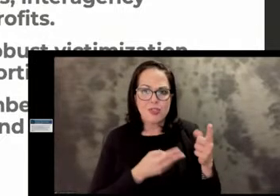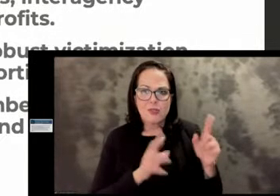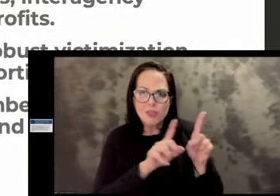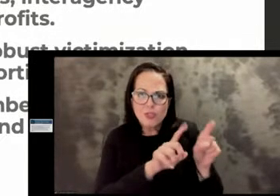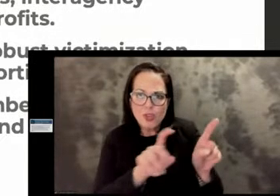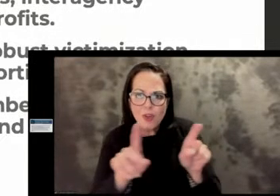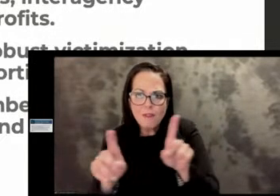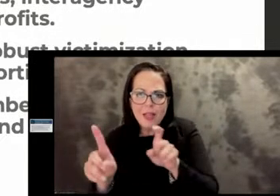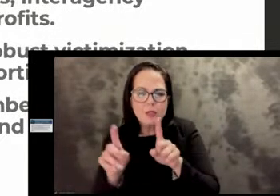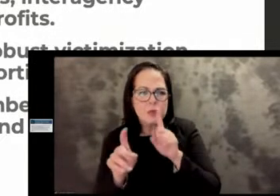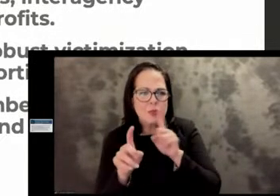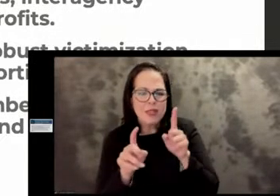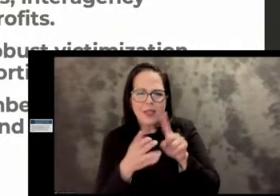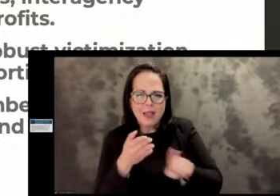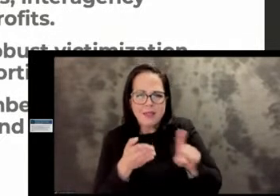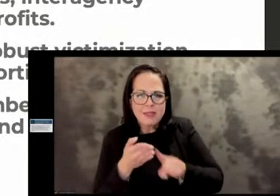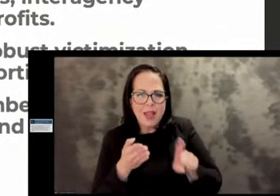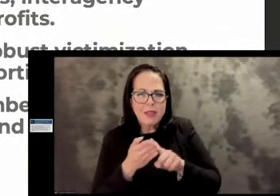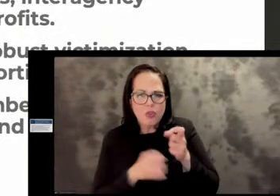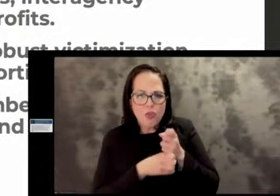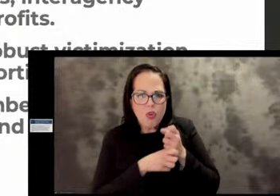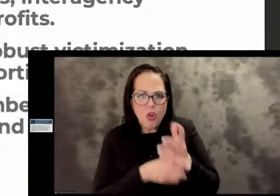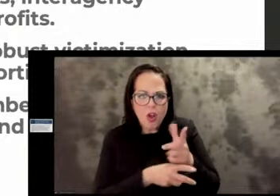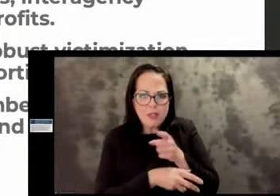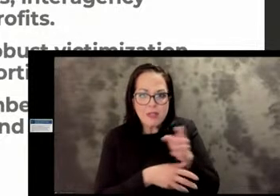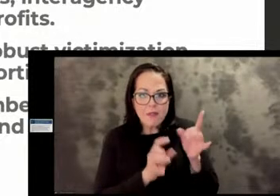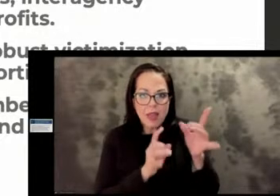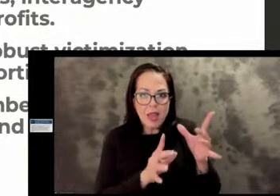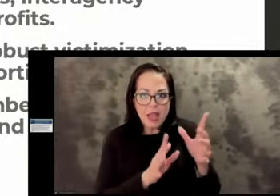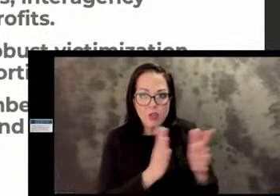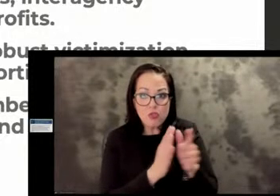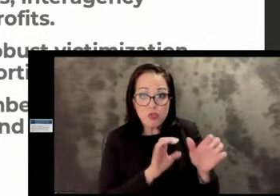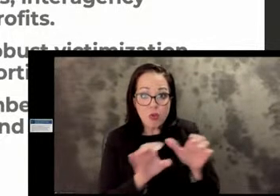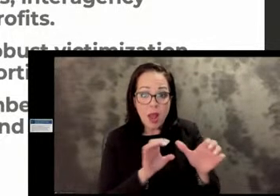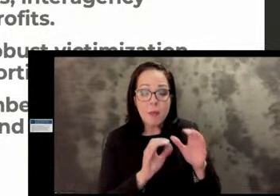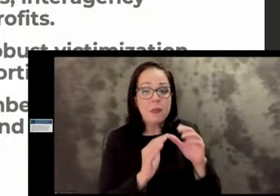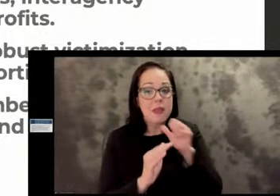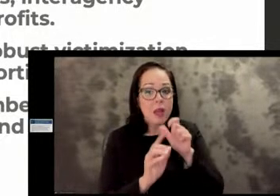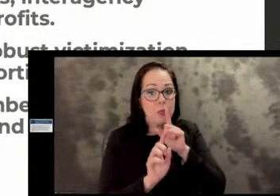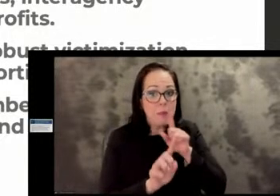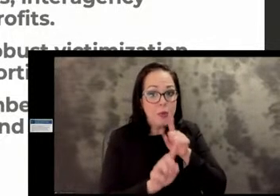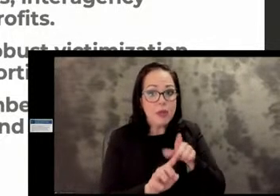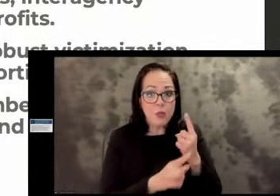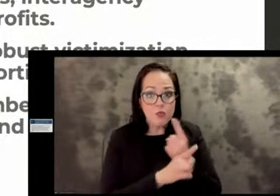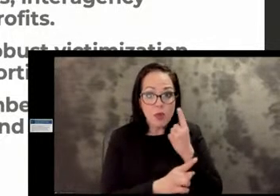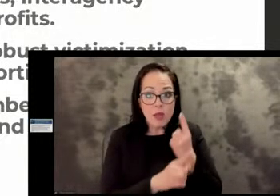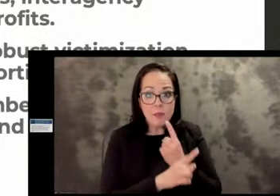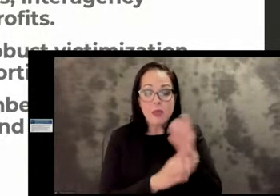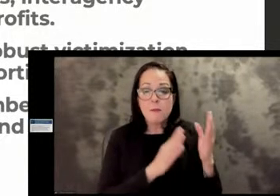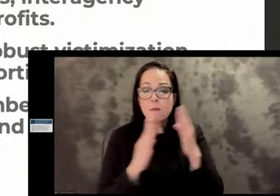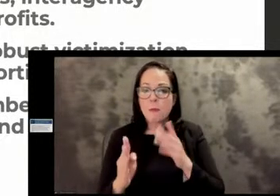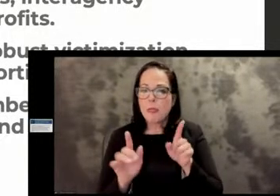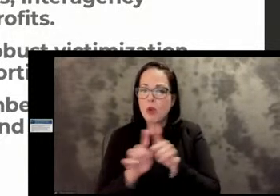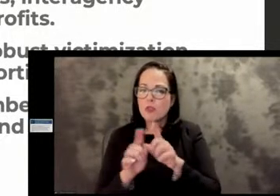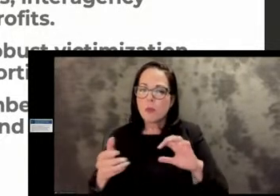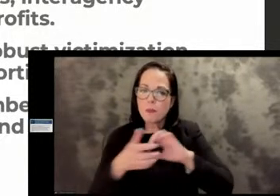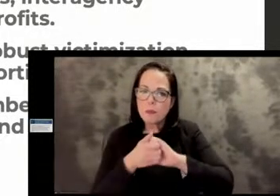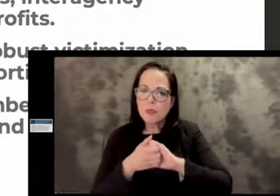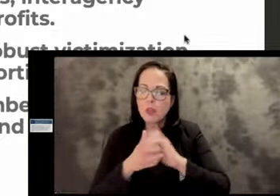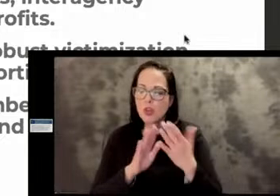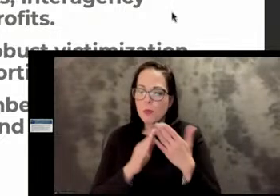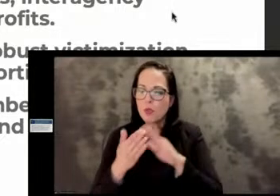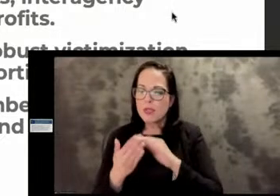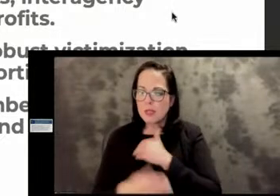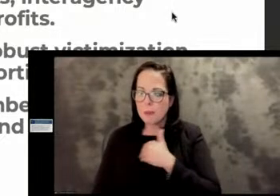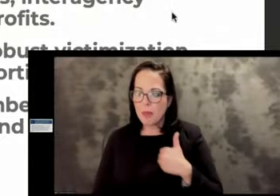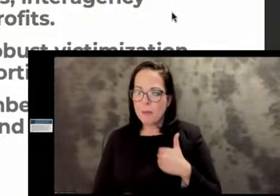and causes of hate crime underreporting. And then really importantly, efforts should be made to partner with trusted community members. Again, this is a theme